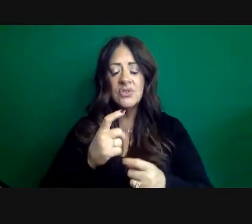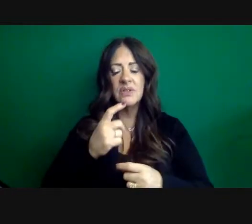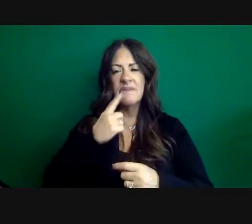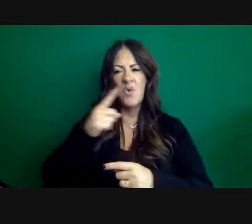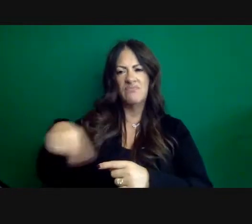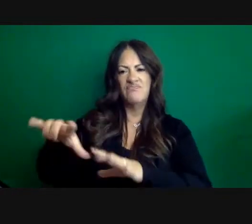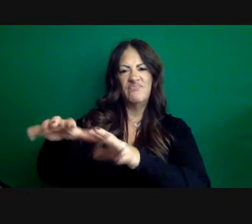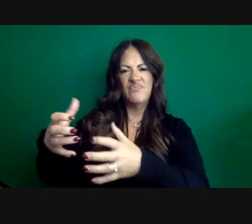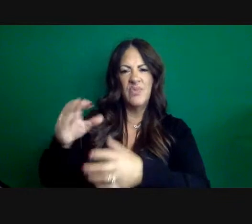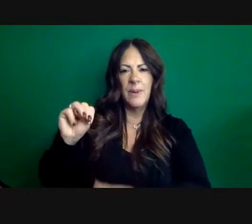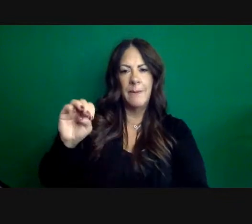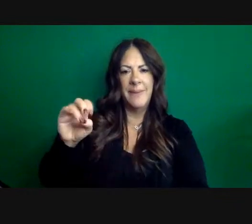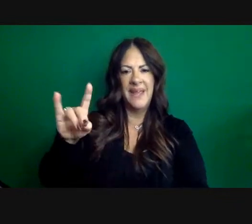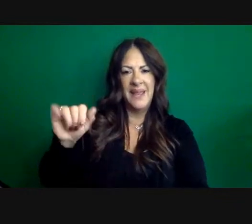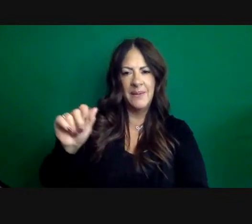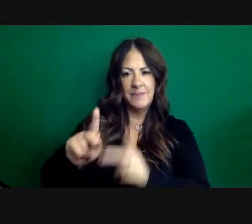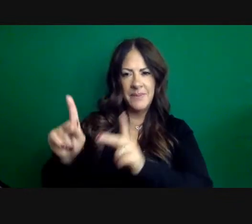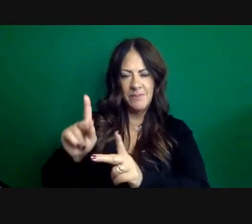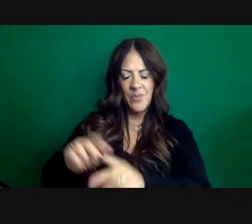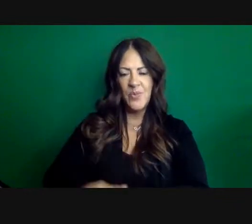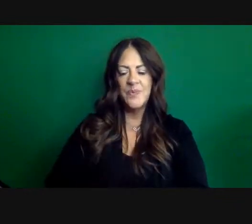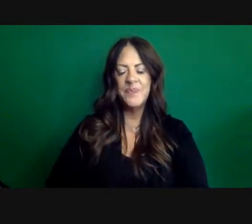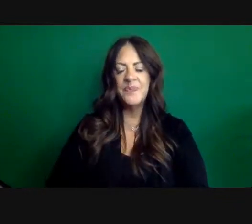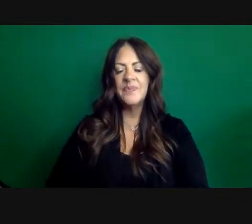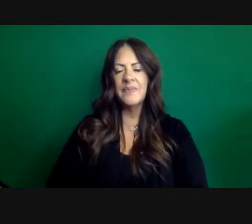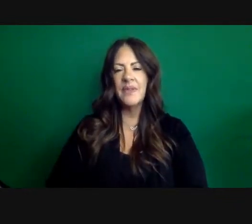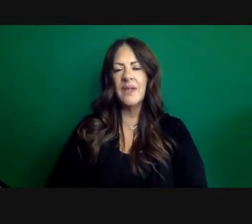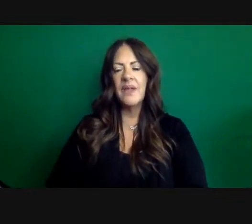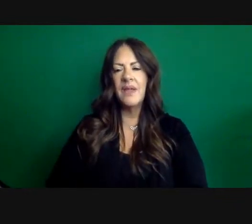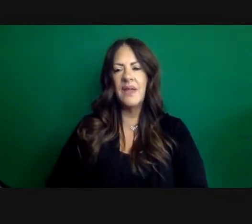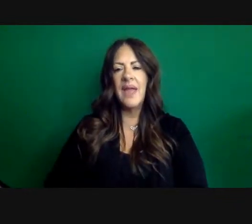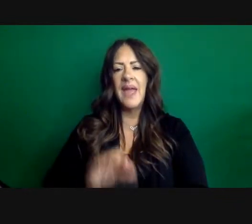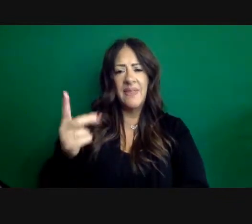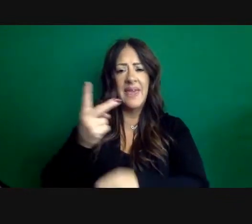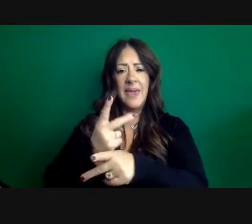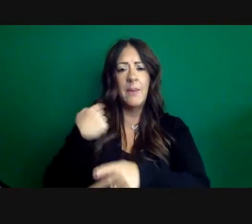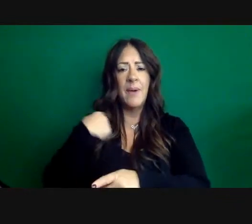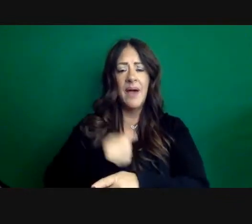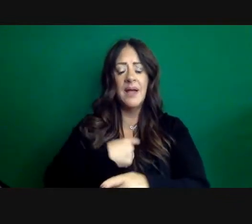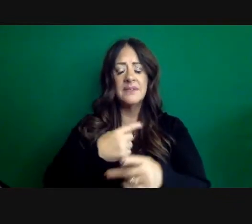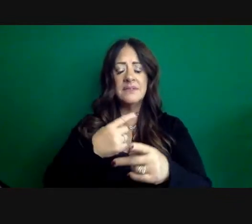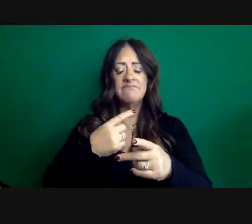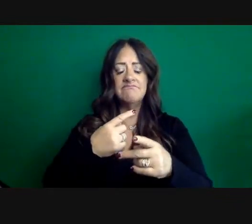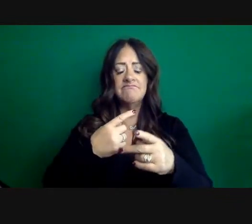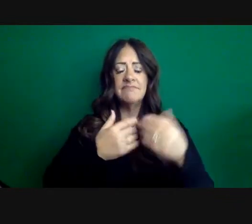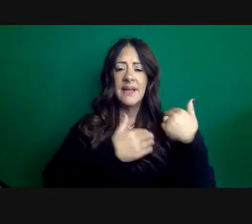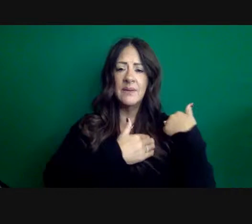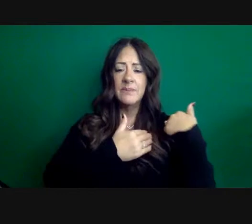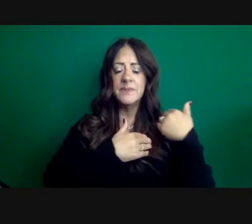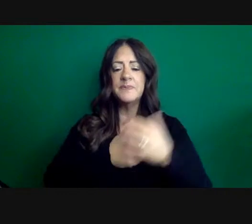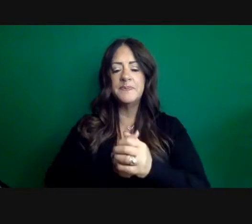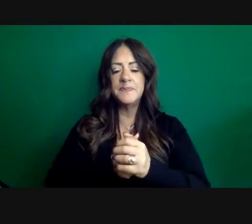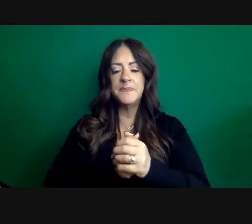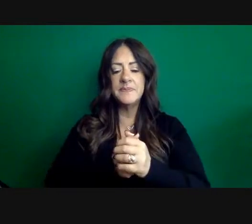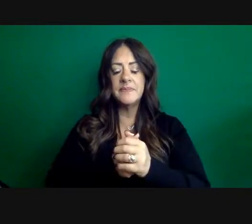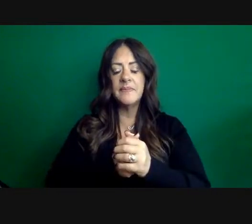they communicate broadly to all of us how our pandemic response is going. Again,